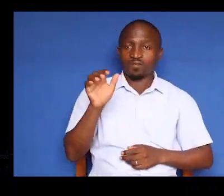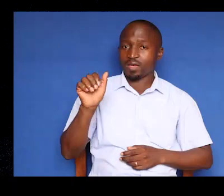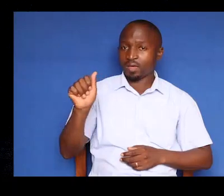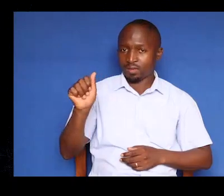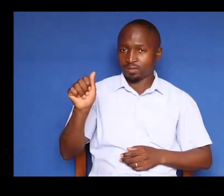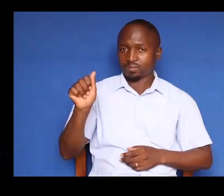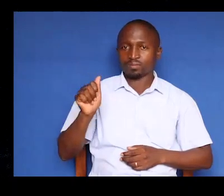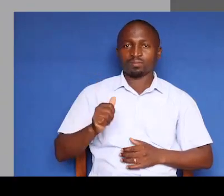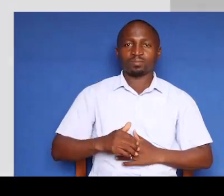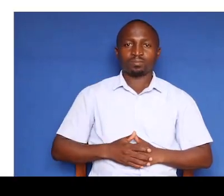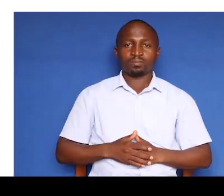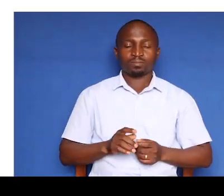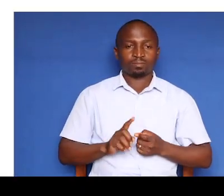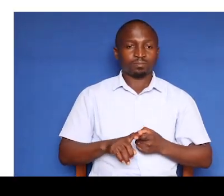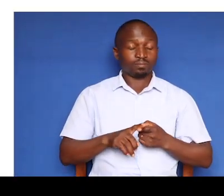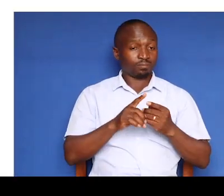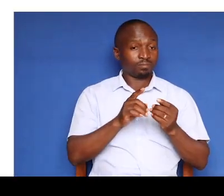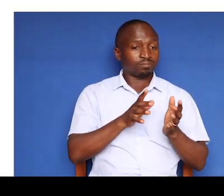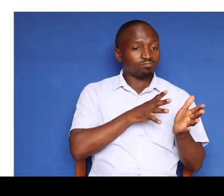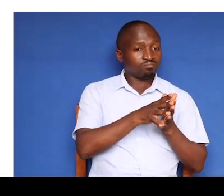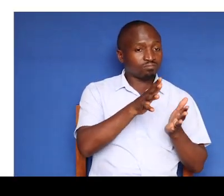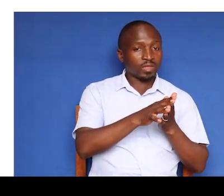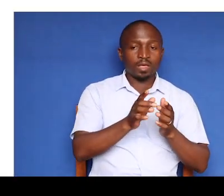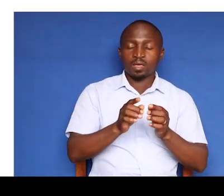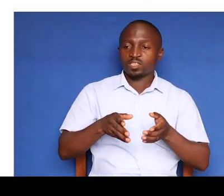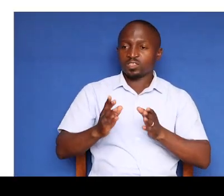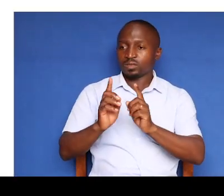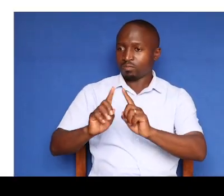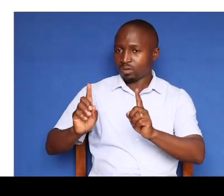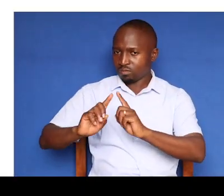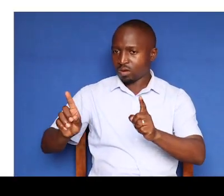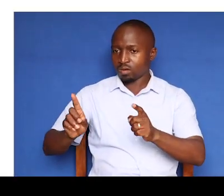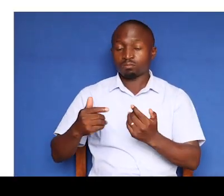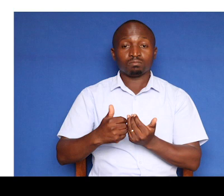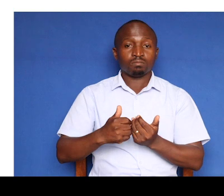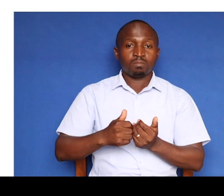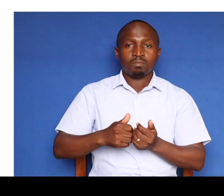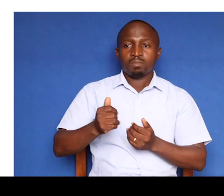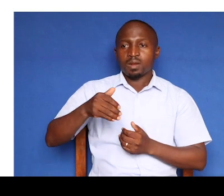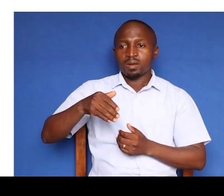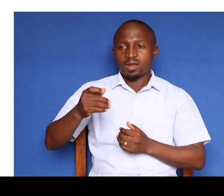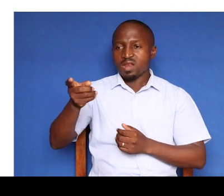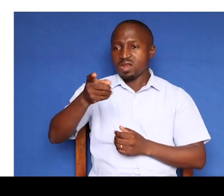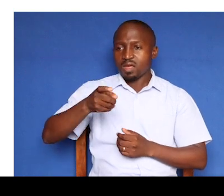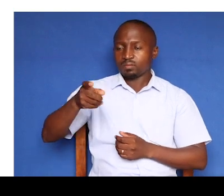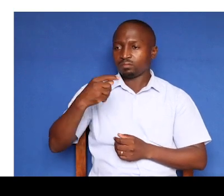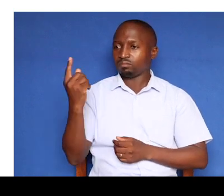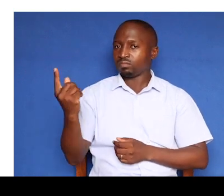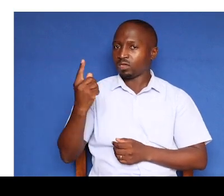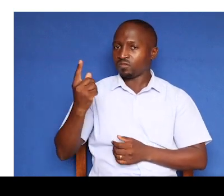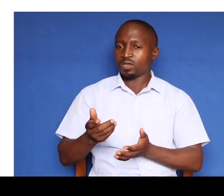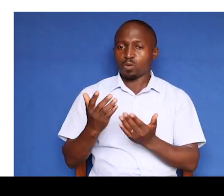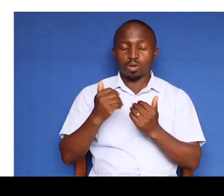Question number 5A, account for different methods on how public debt can be redeemed. Account for